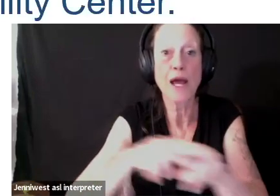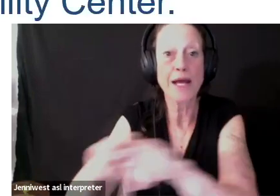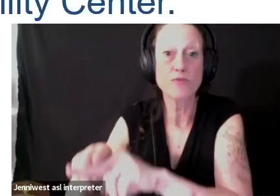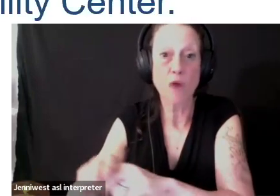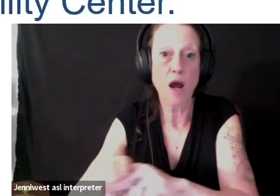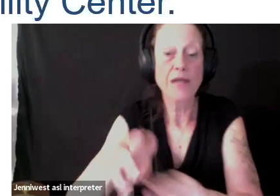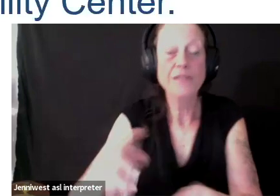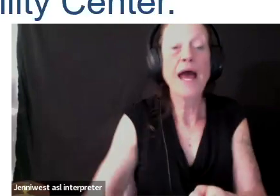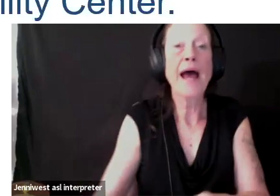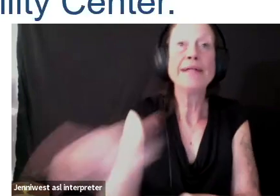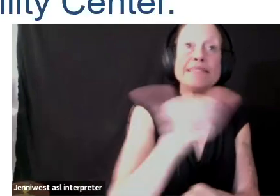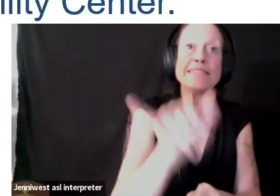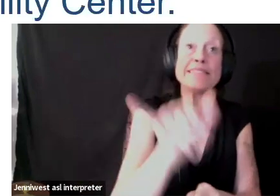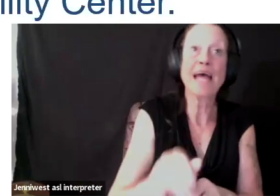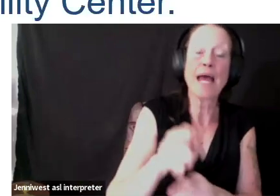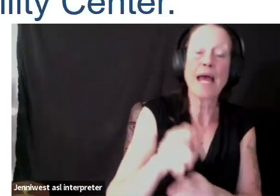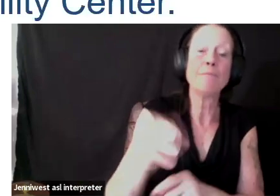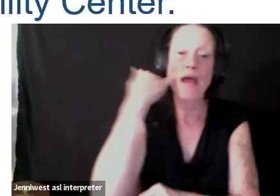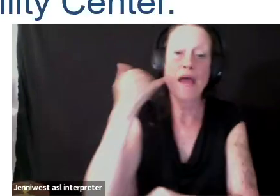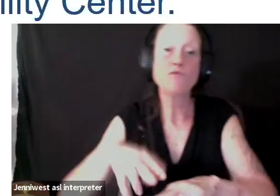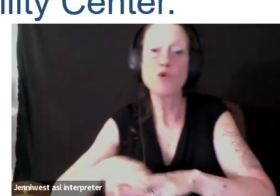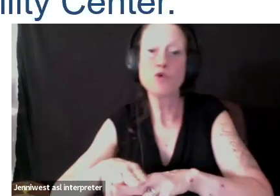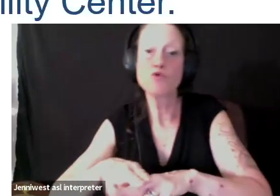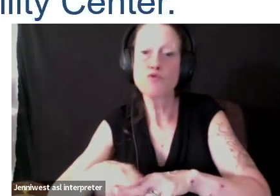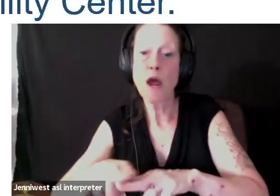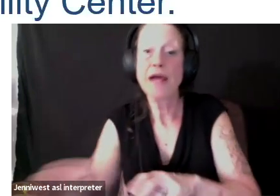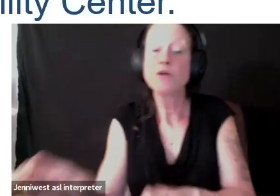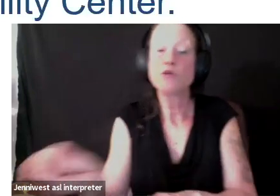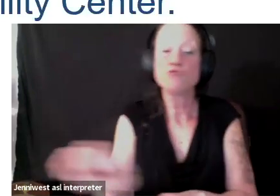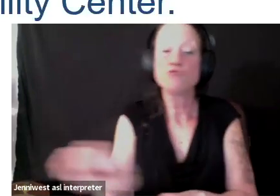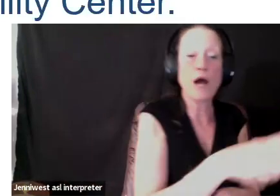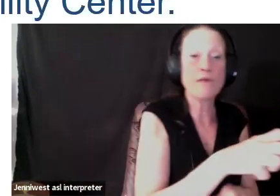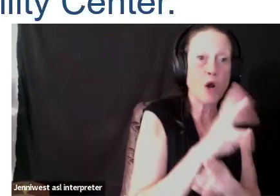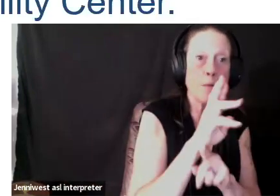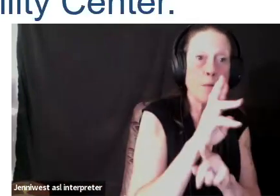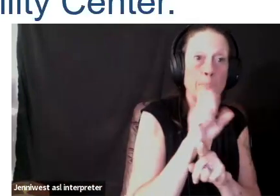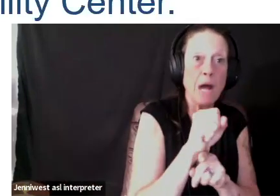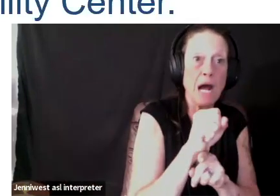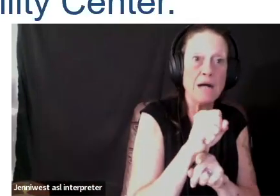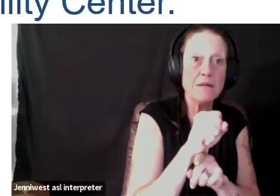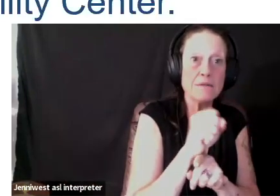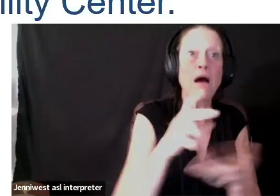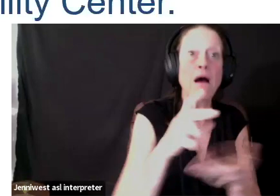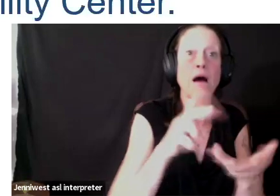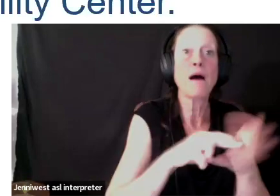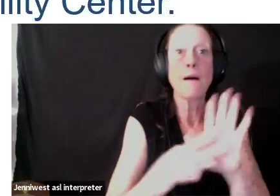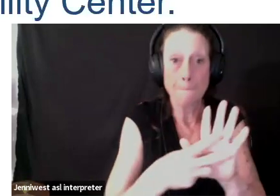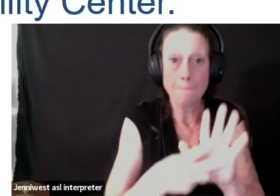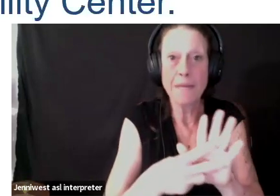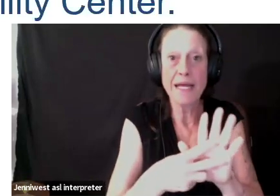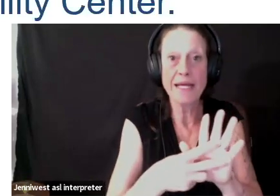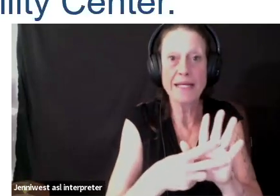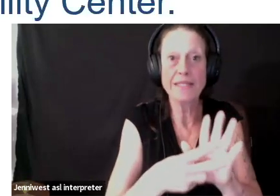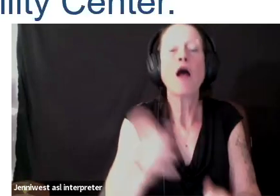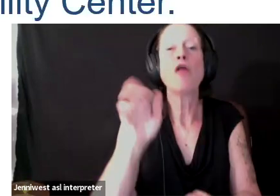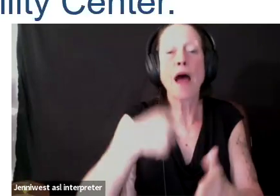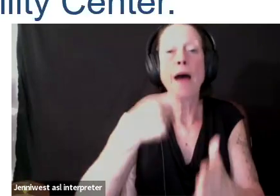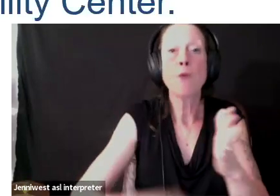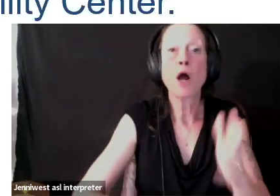you ride Metro bus and then you transfer to the train, that $1.25,